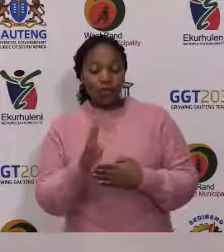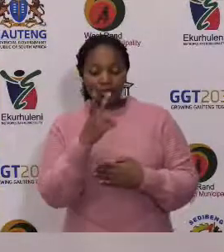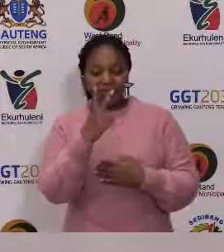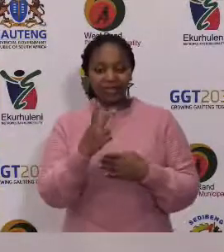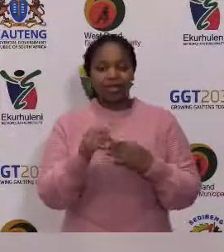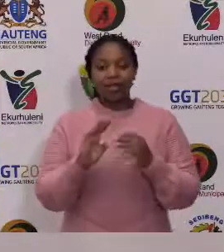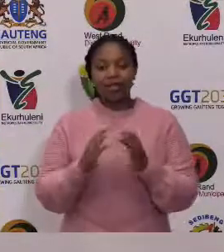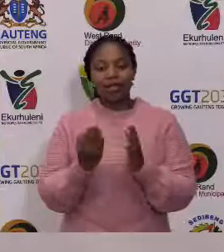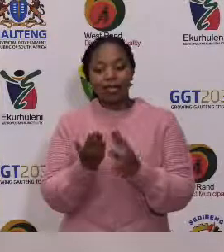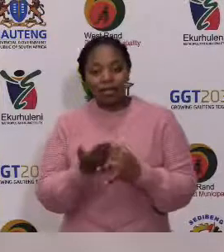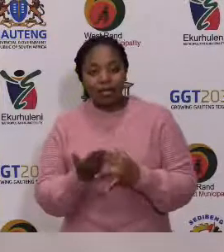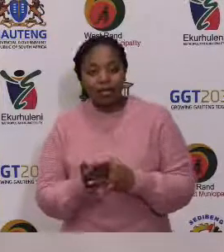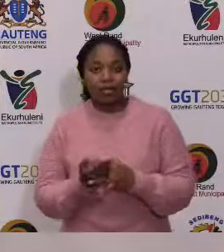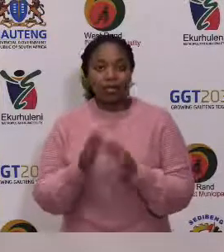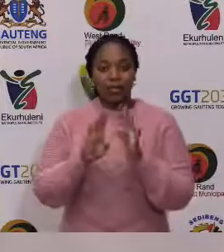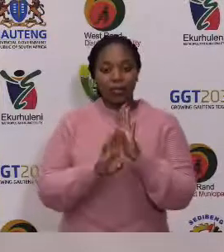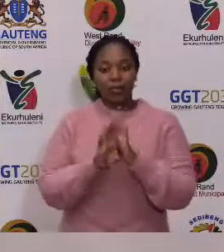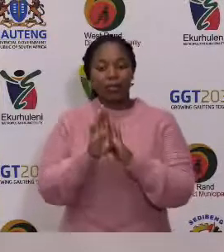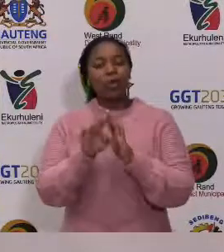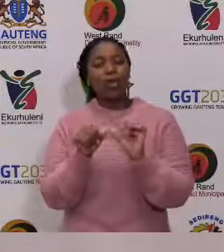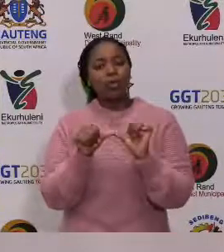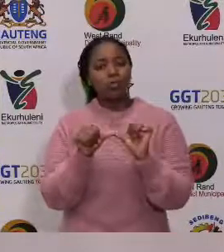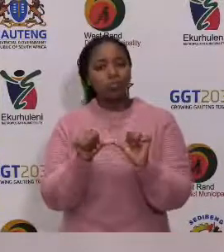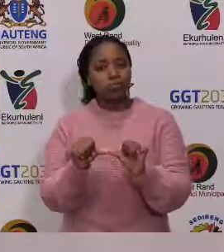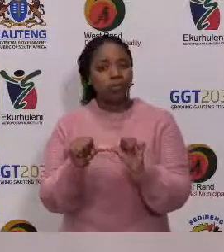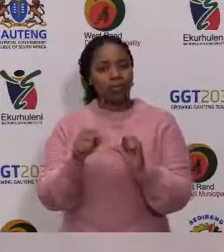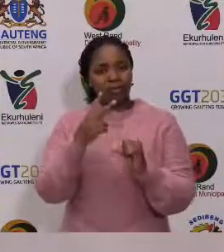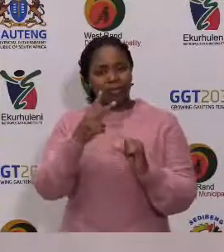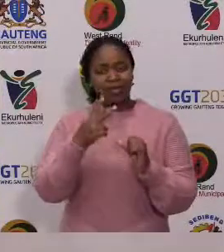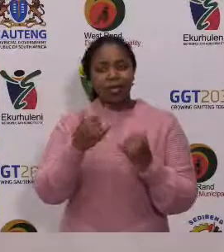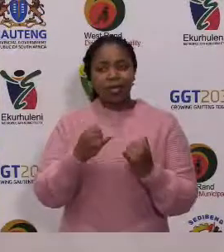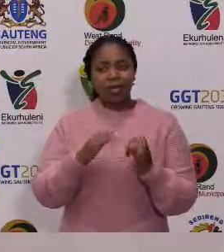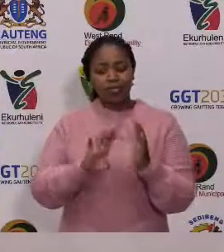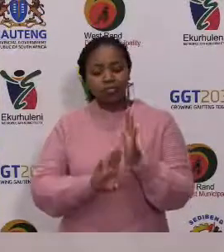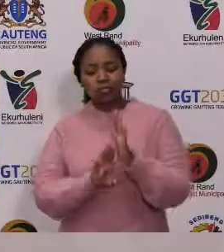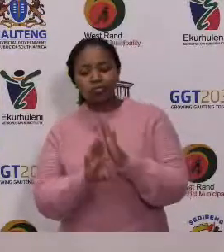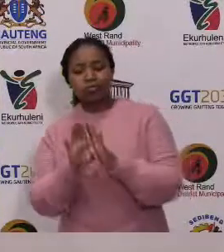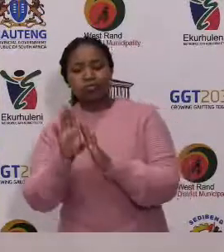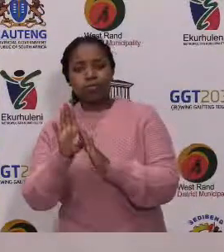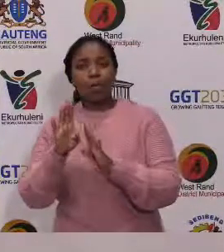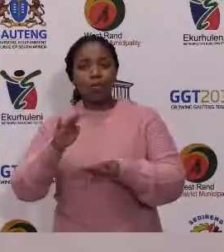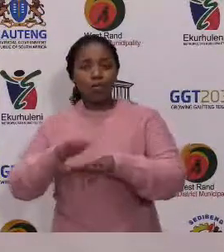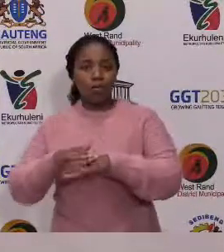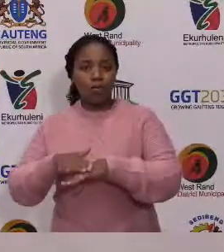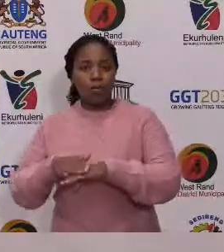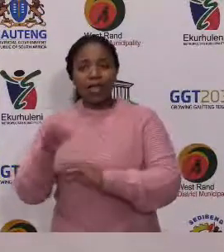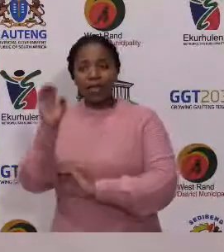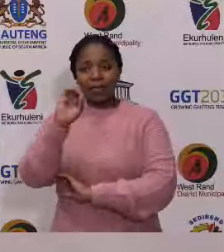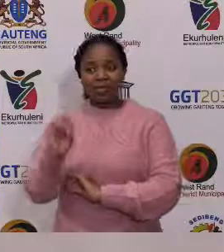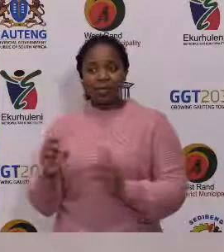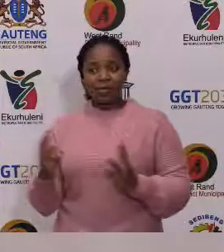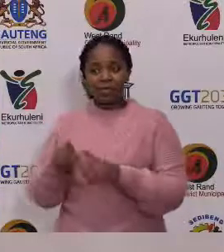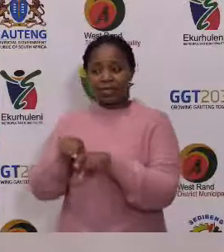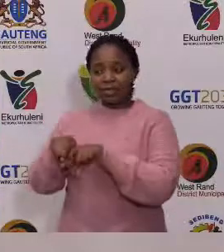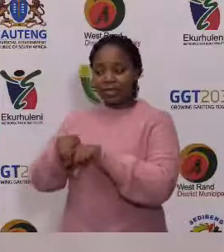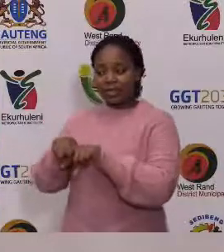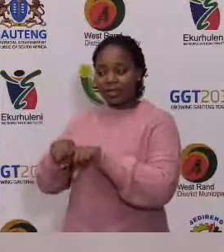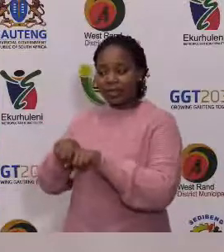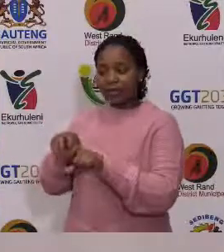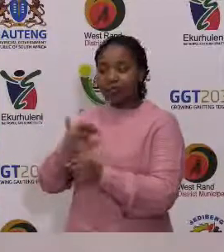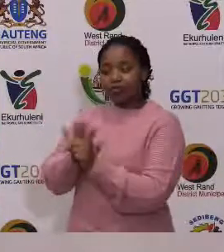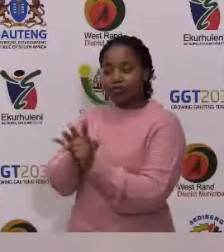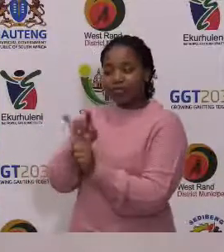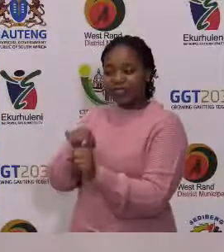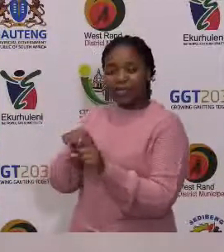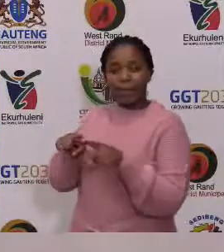cases has continued, and we've seen some spikes and also an increase in the percentage test positivity. And it's now sitting